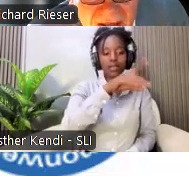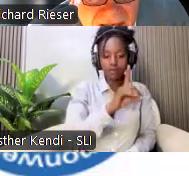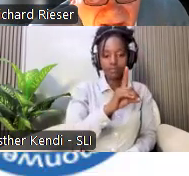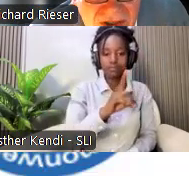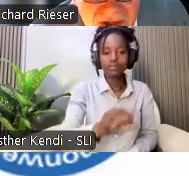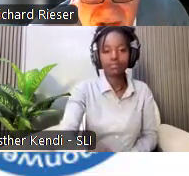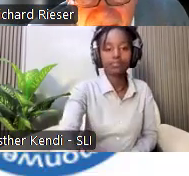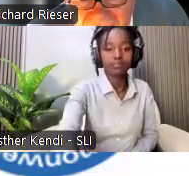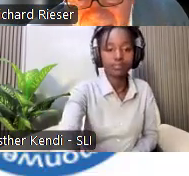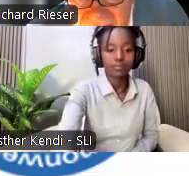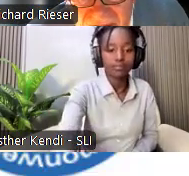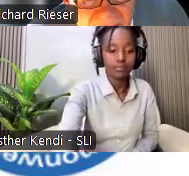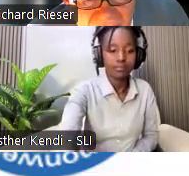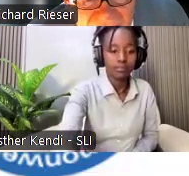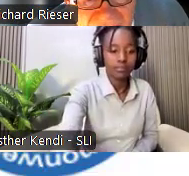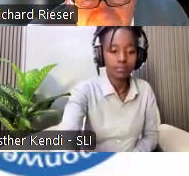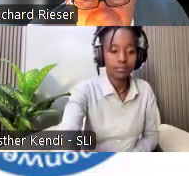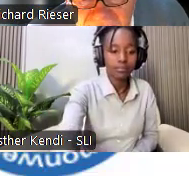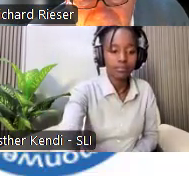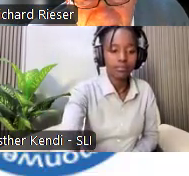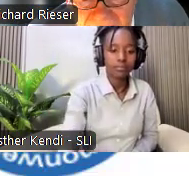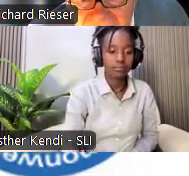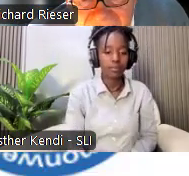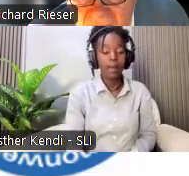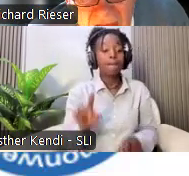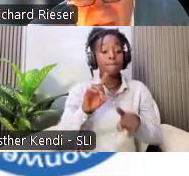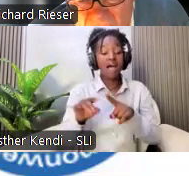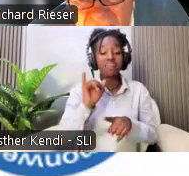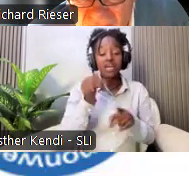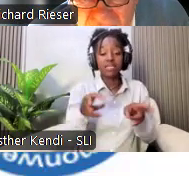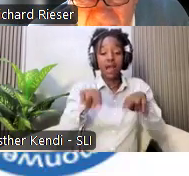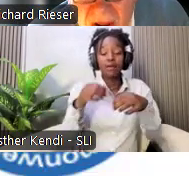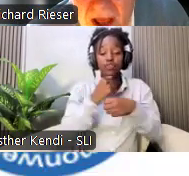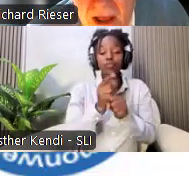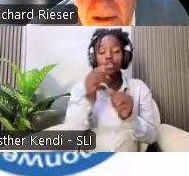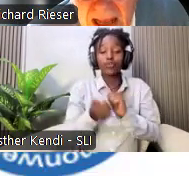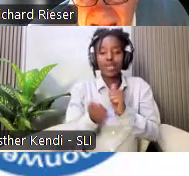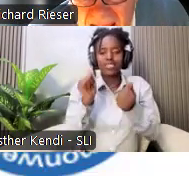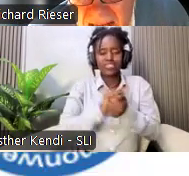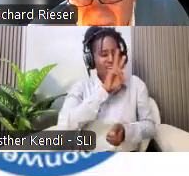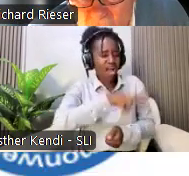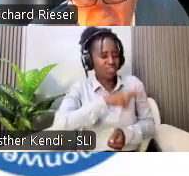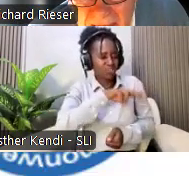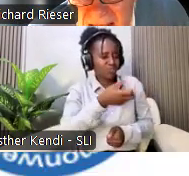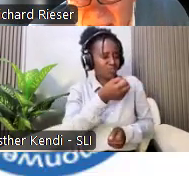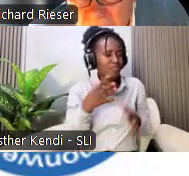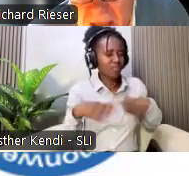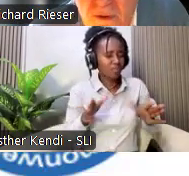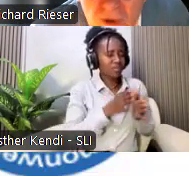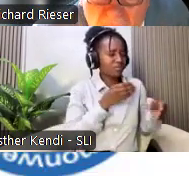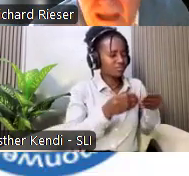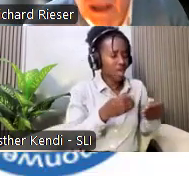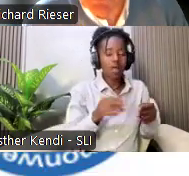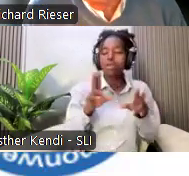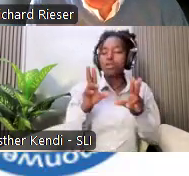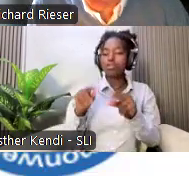the United Nations to change attitudes and approaches to persons with disabilities. That's not actually true. Decades of work by disabled people